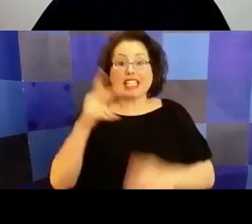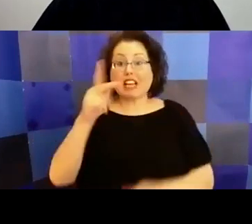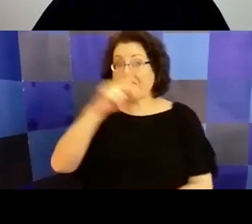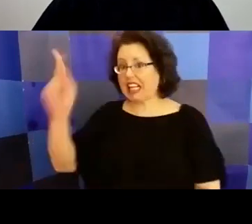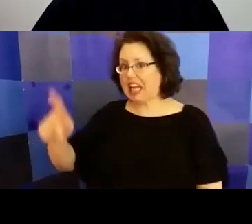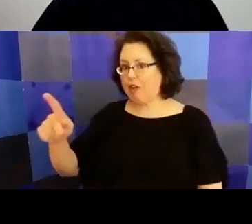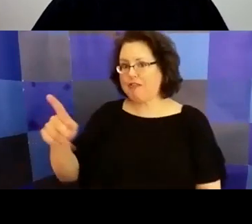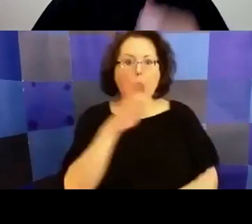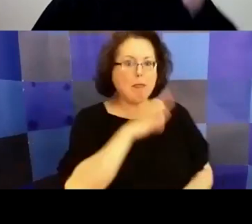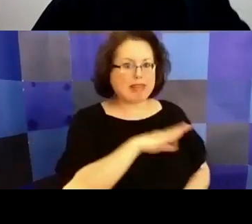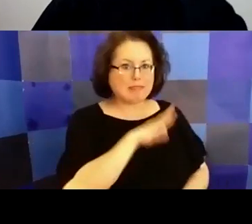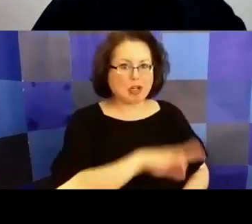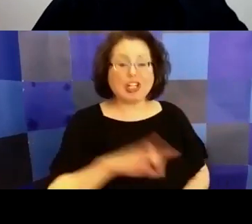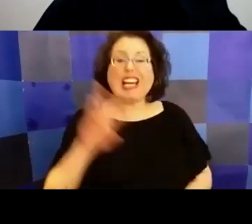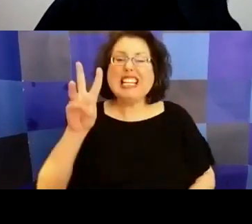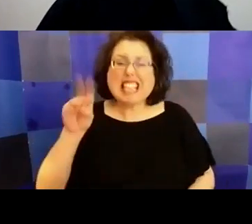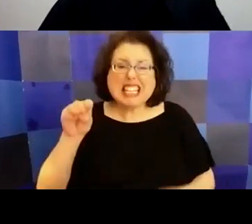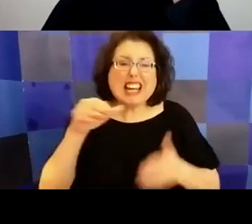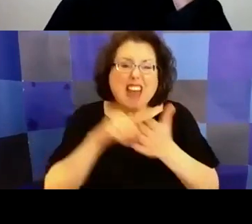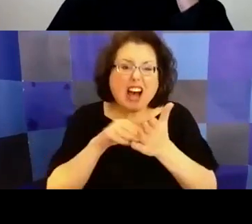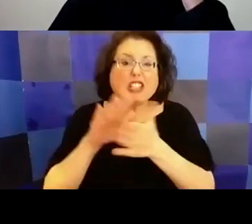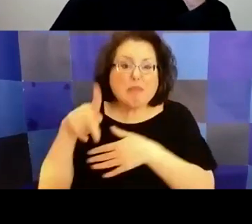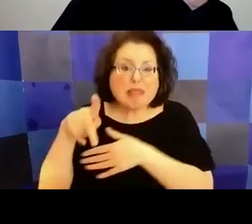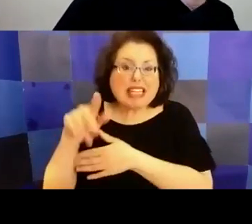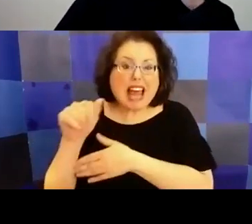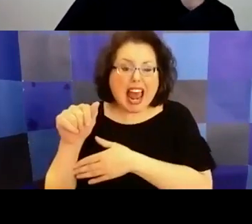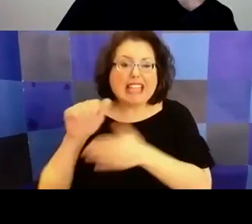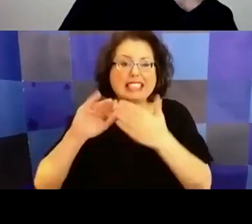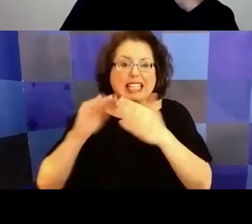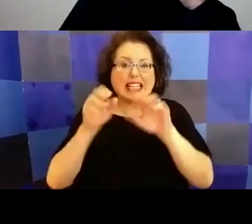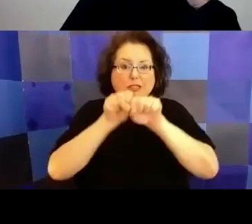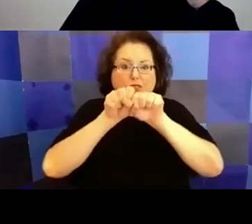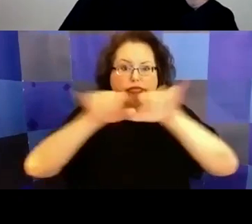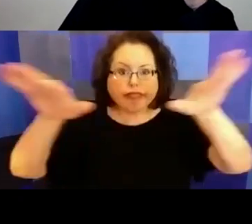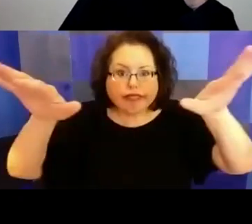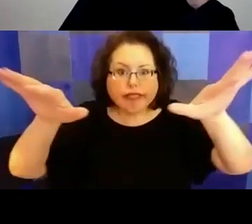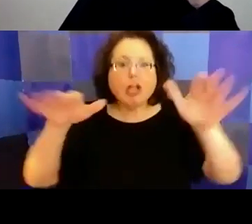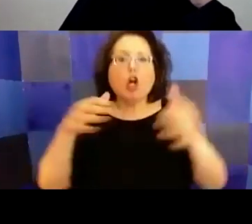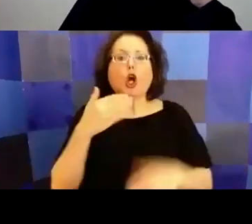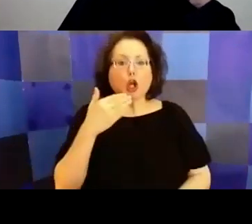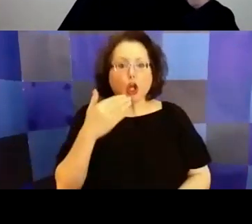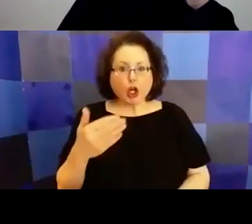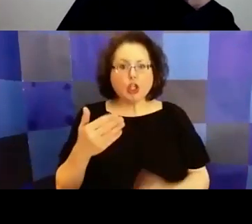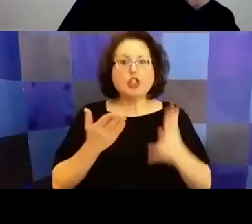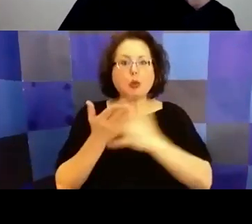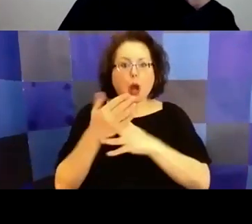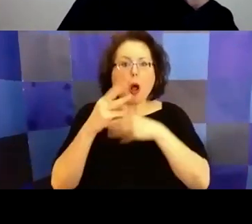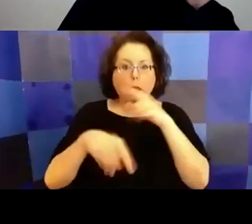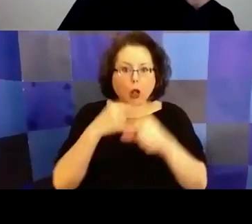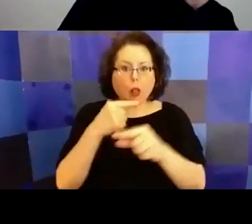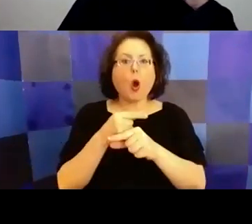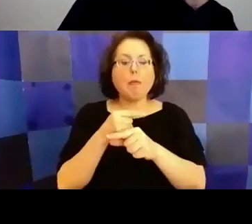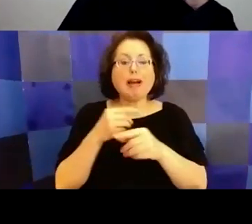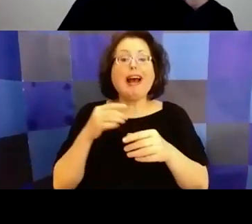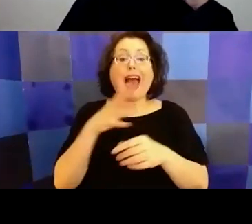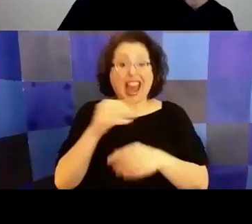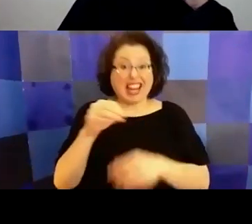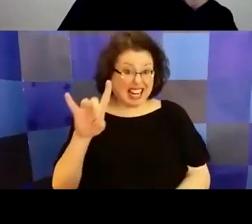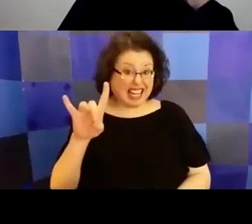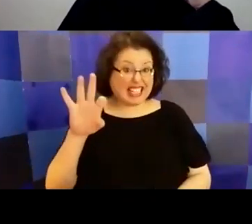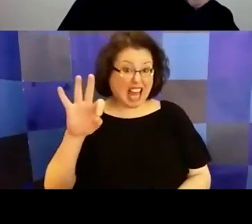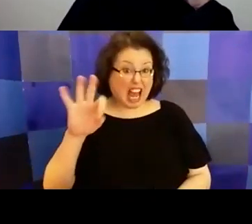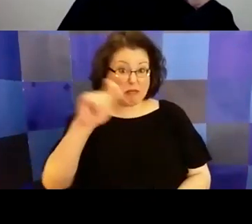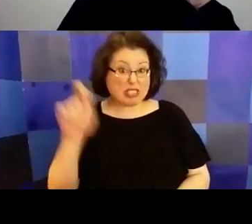almost 16,000 Pennsylvania companies export goods across the globe each year. And 89% of those companies are small